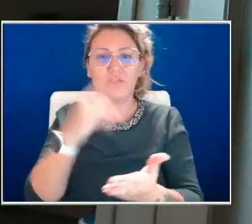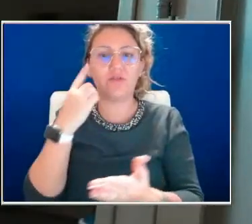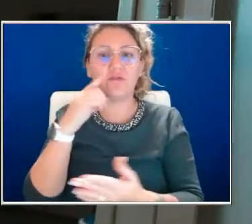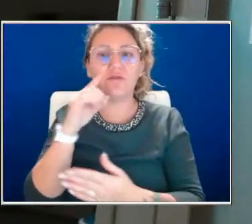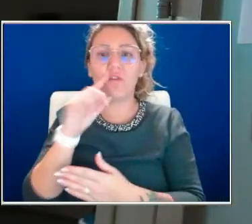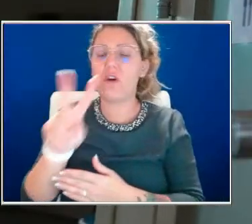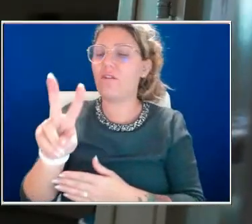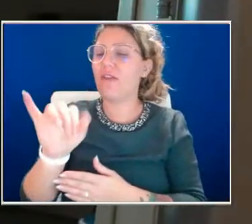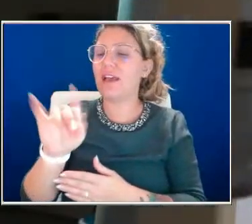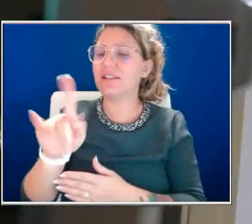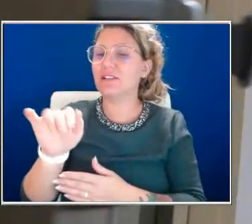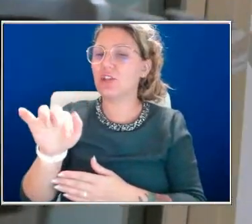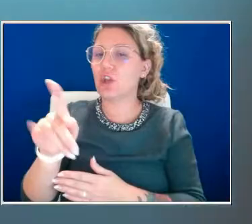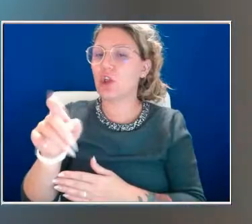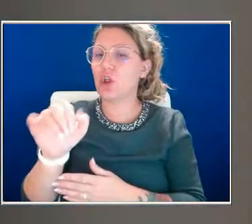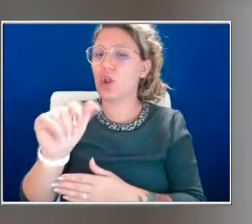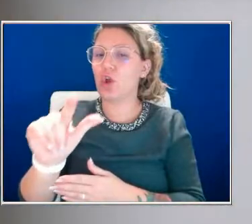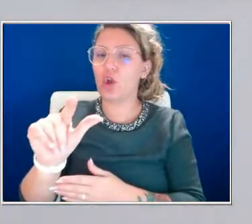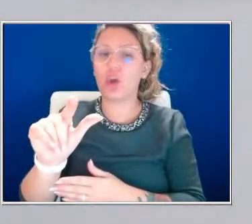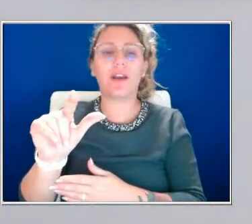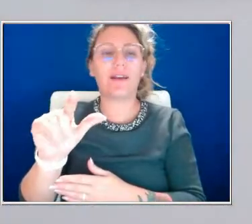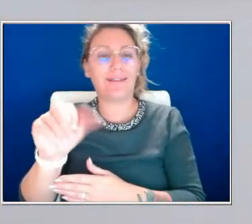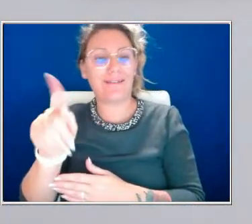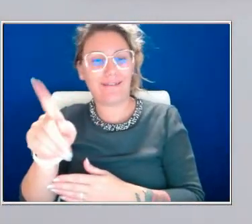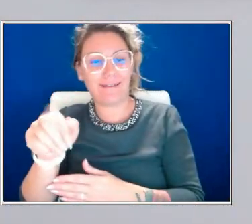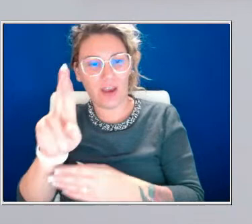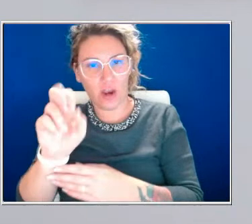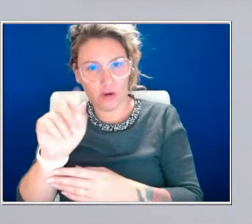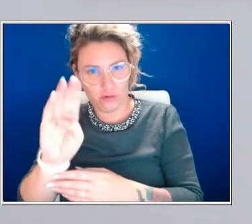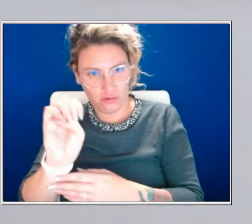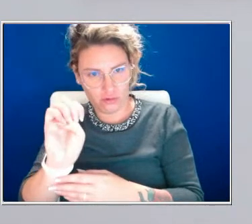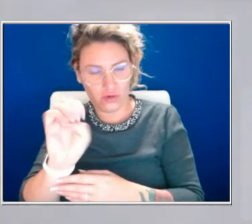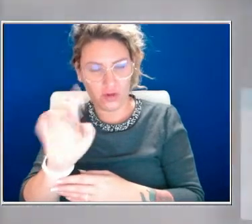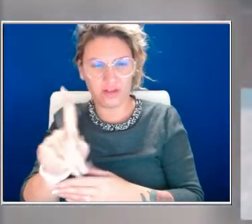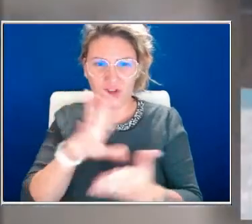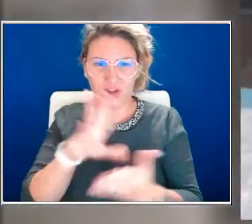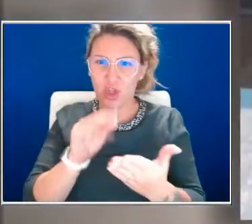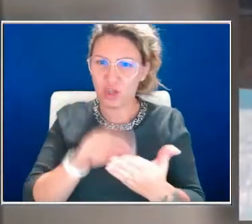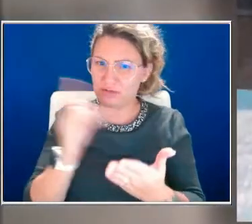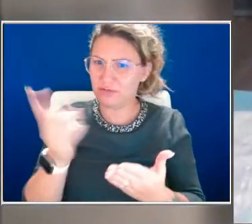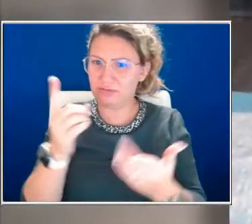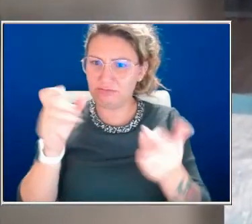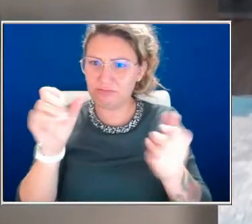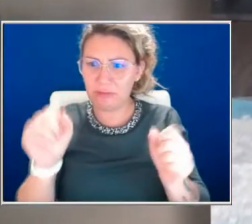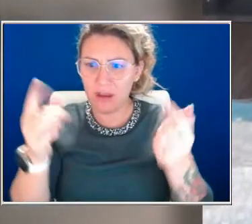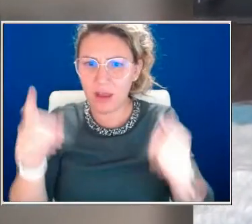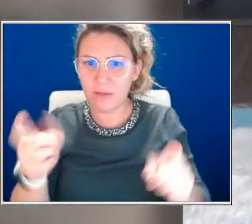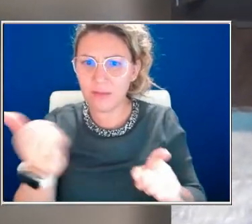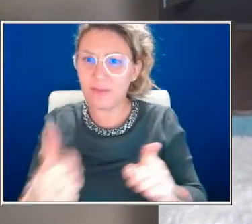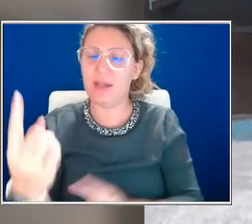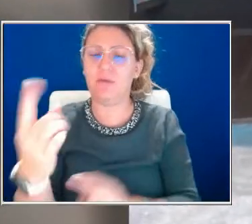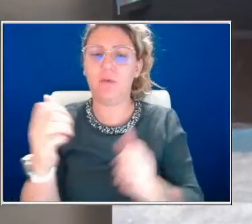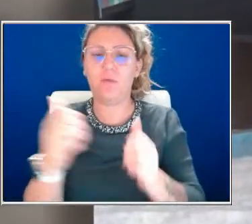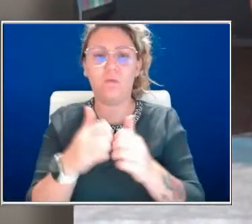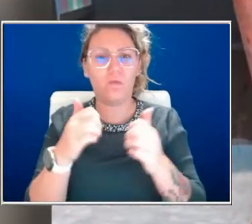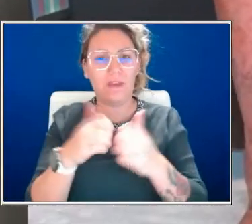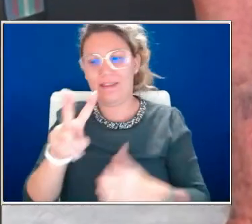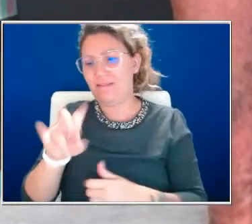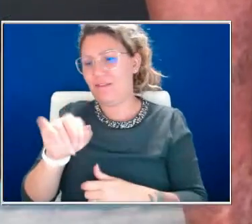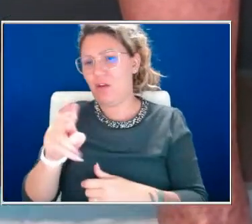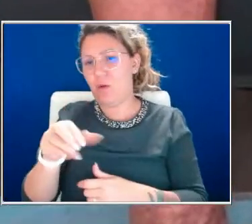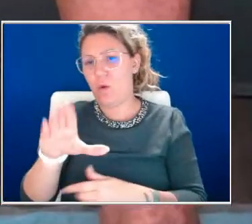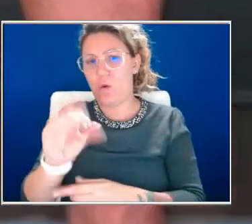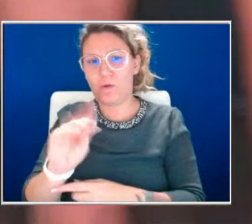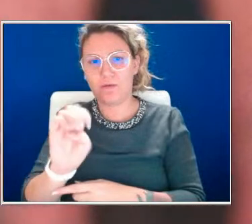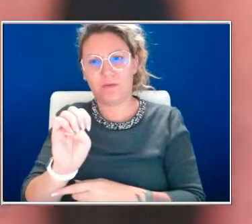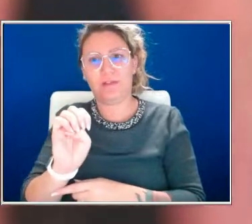That's where Bob was surprised to learn what was happening to him was something that could happen to anyone with varicose veins. The veins were so